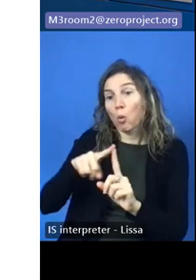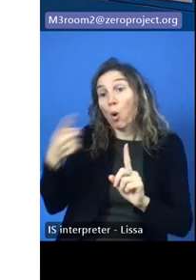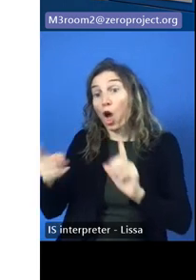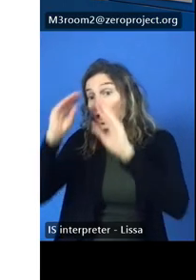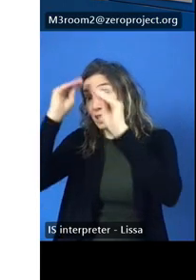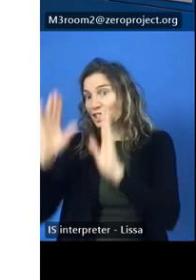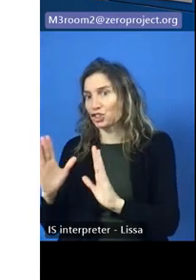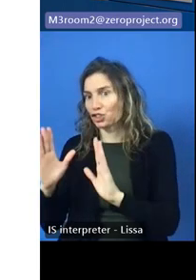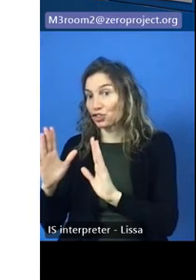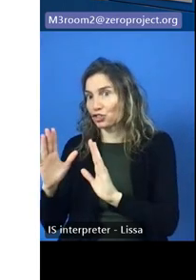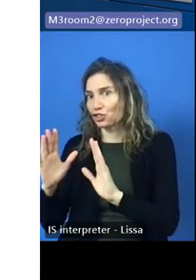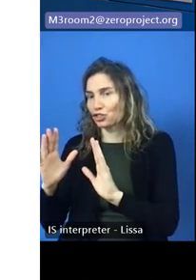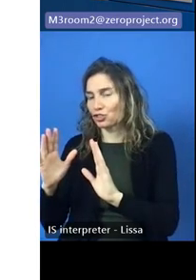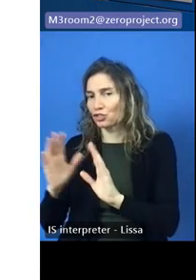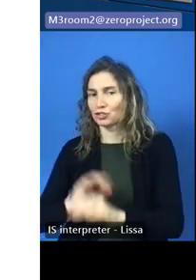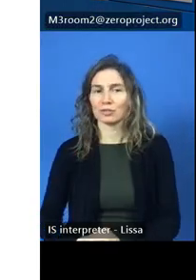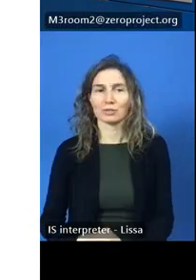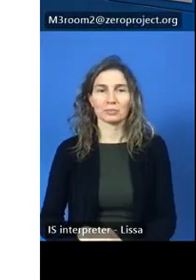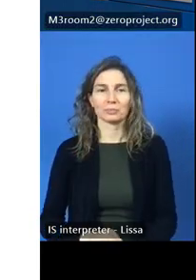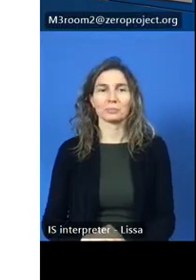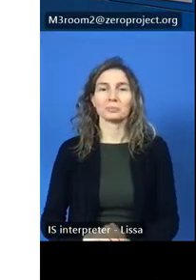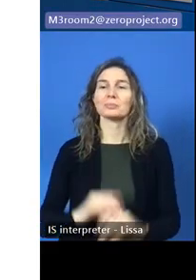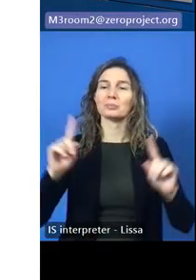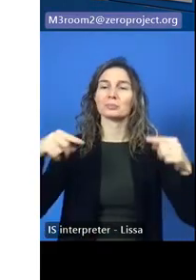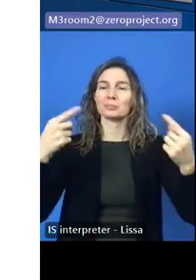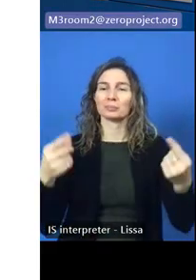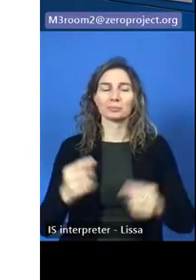teacher. Next, please.